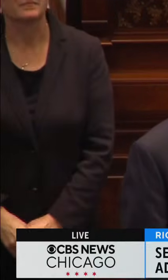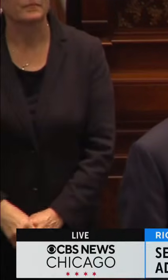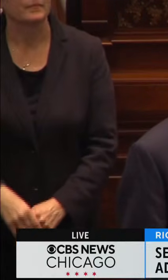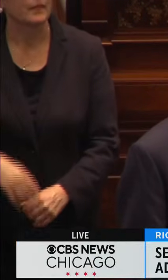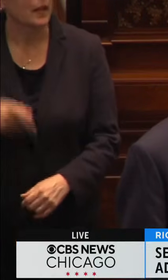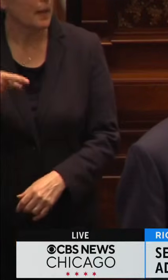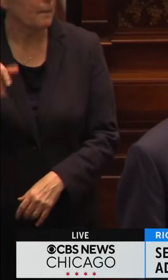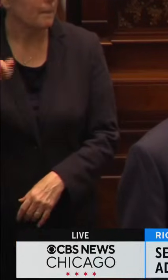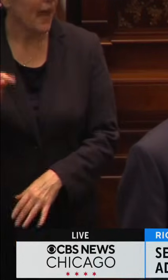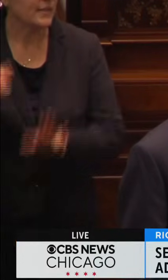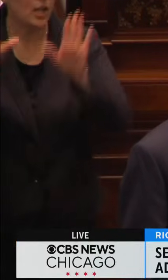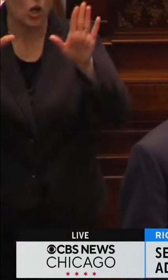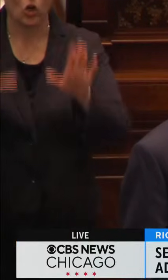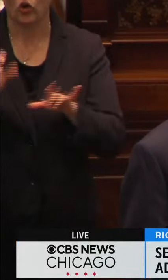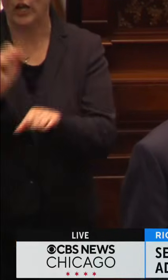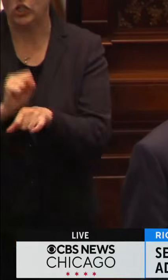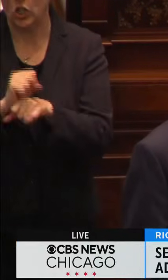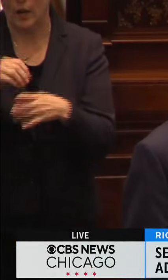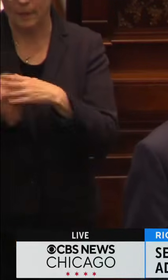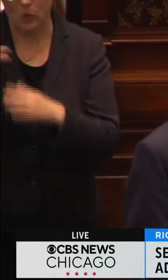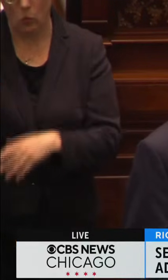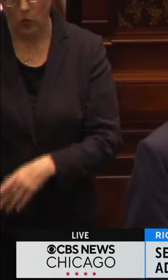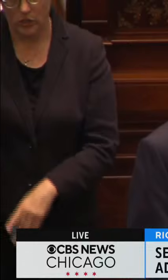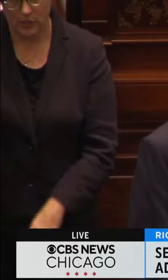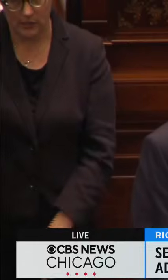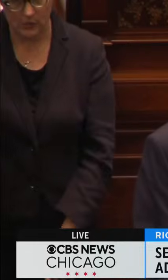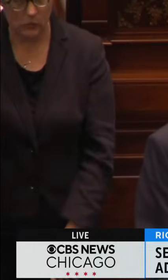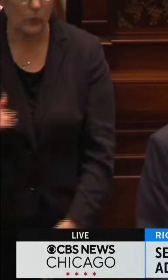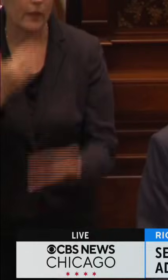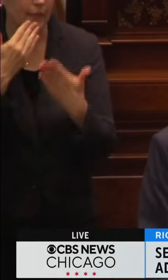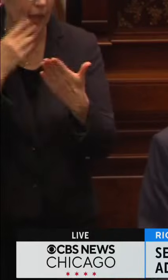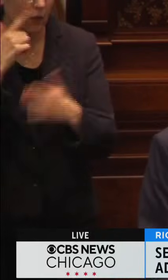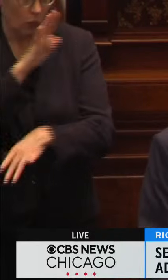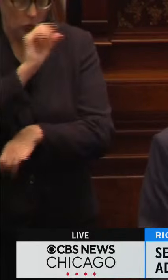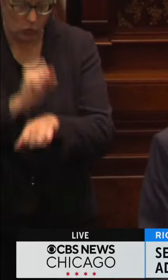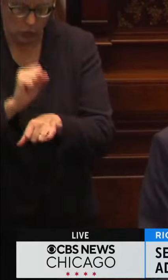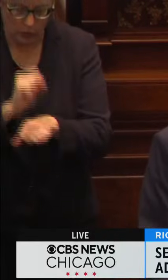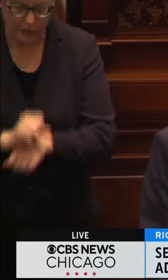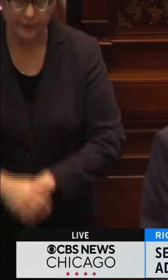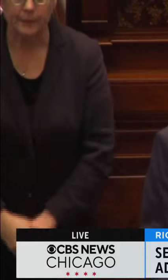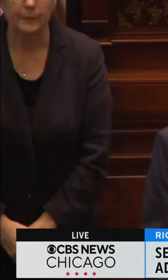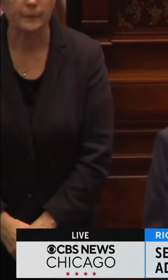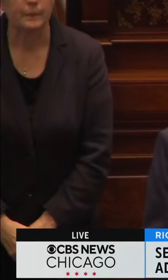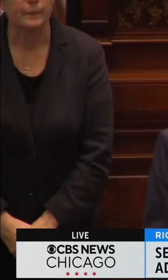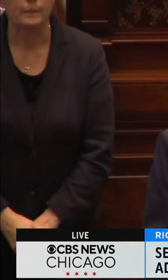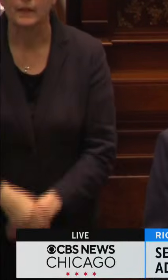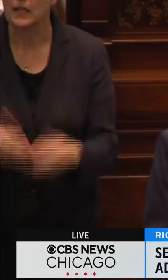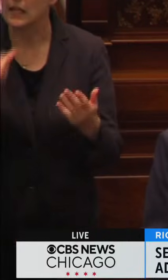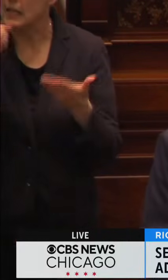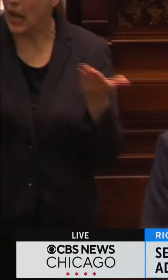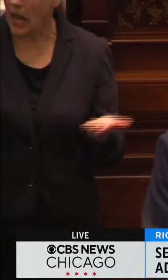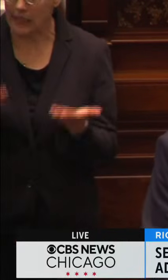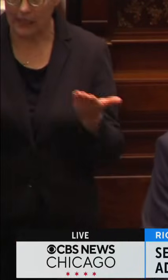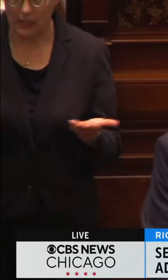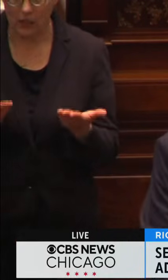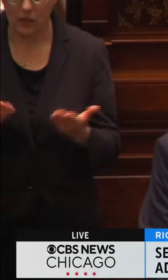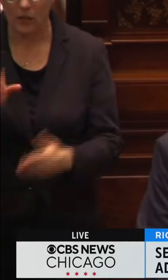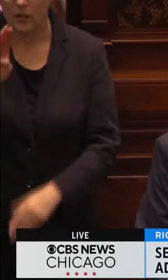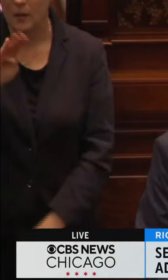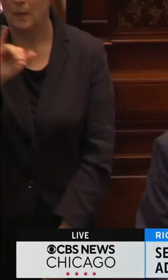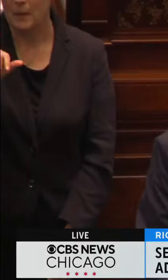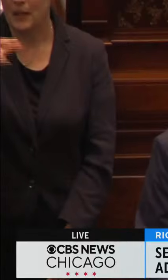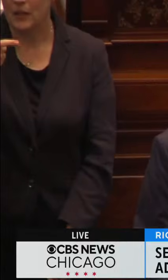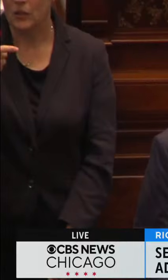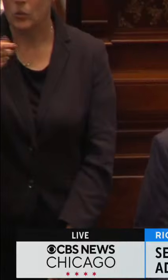Pat's done a remarkable job in Washington. Thank you so much for all that you've done for me. Missing today is Bill